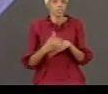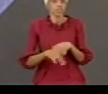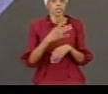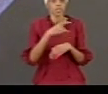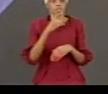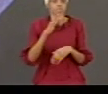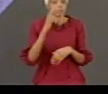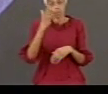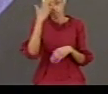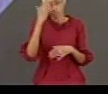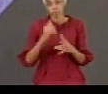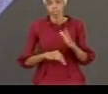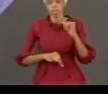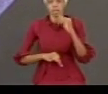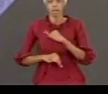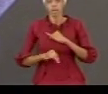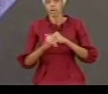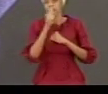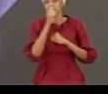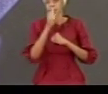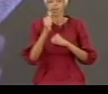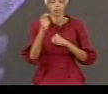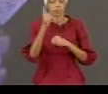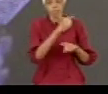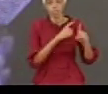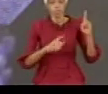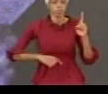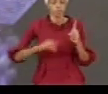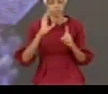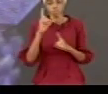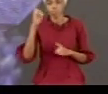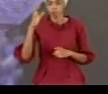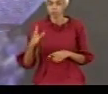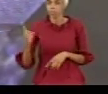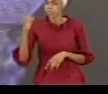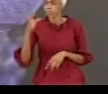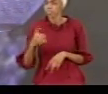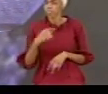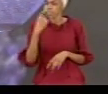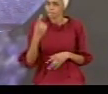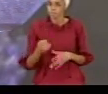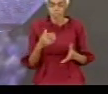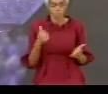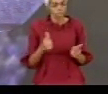I am the Lord your God. Here God repeatedly by the Holy Spirit saying,